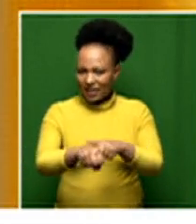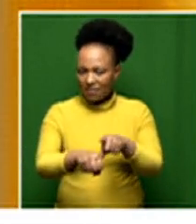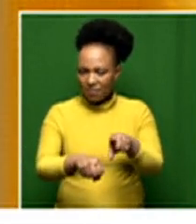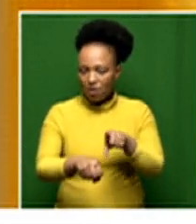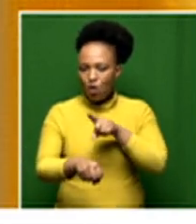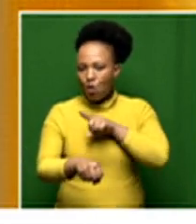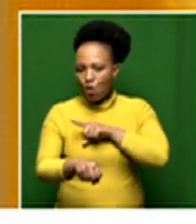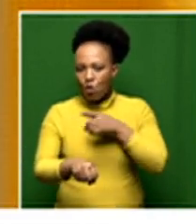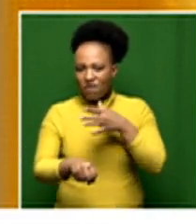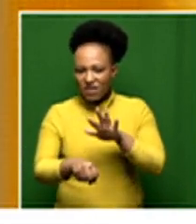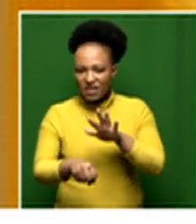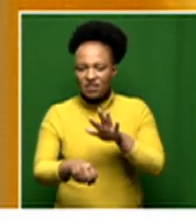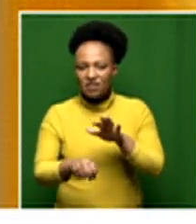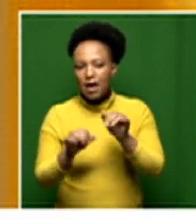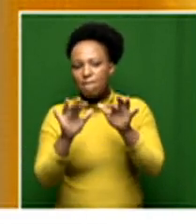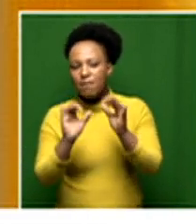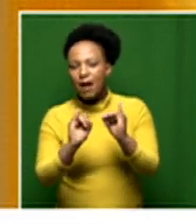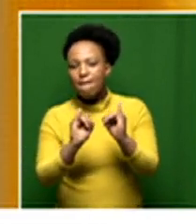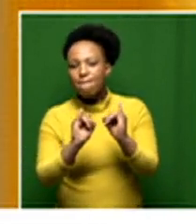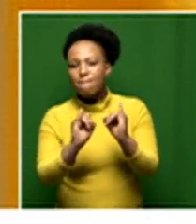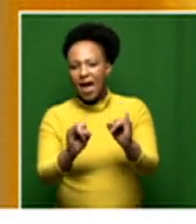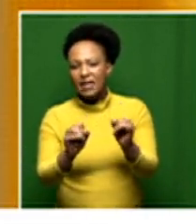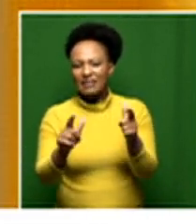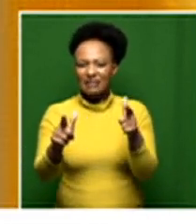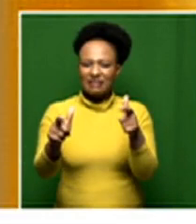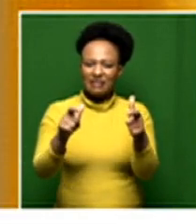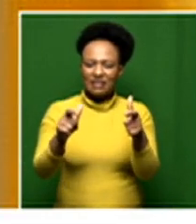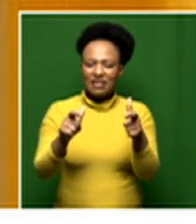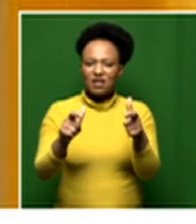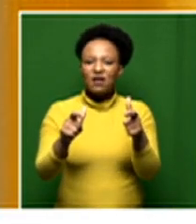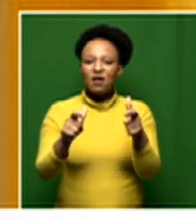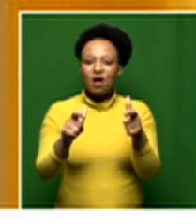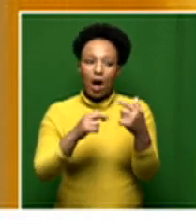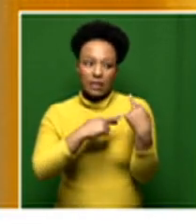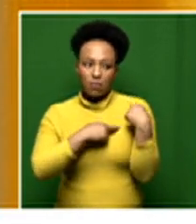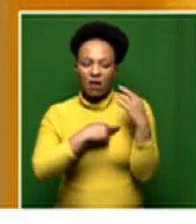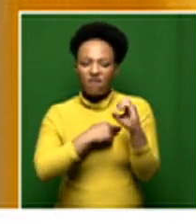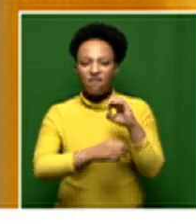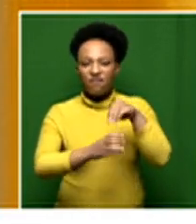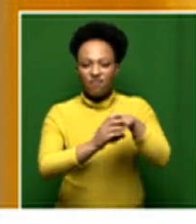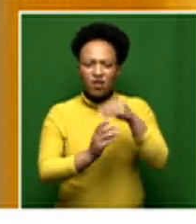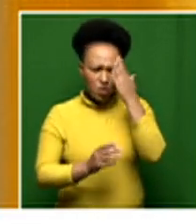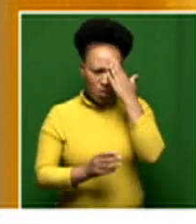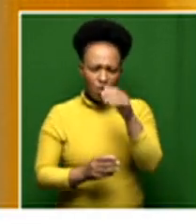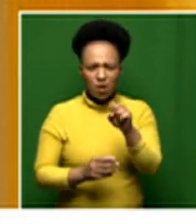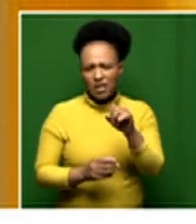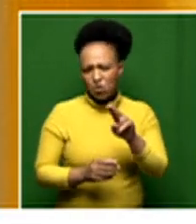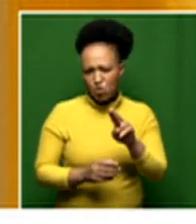we often had bad people in charge of law enforcement. I'm not going to name names, but I'm sure you know who I